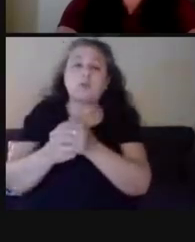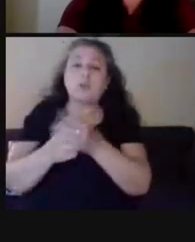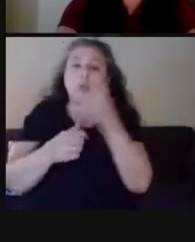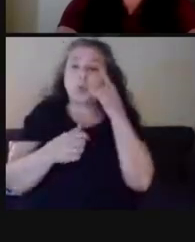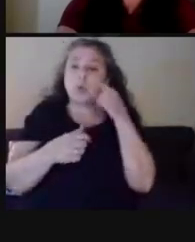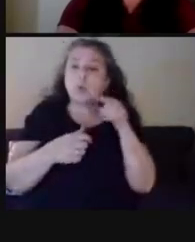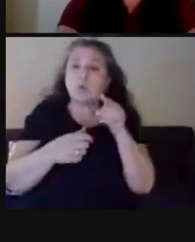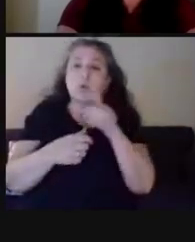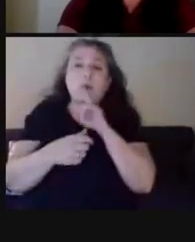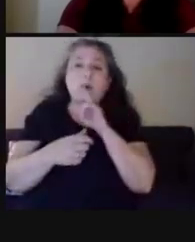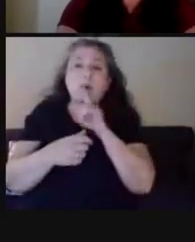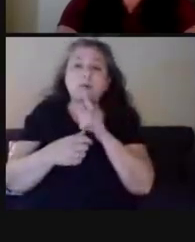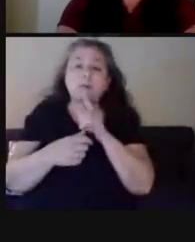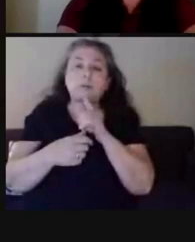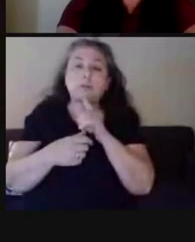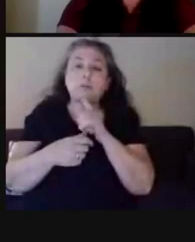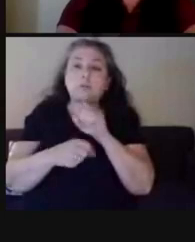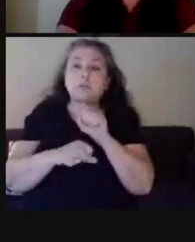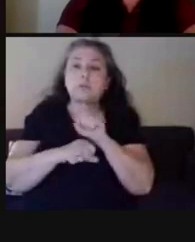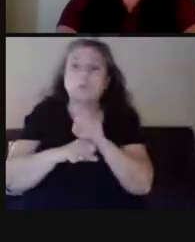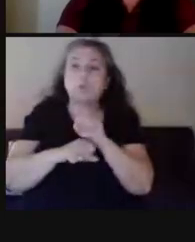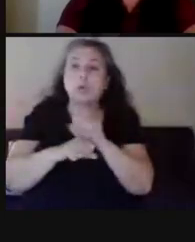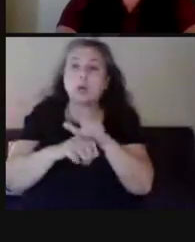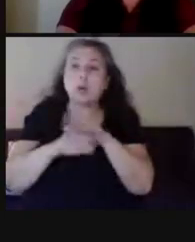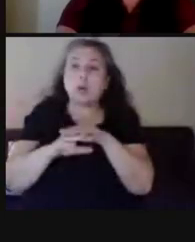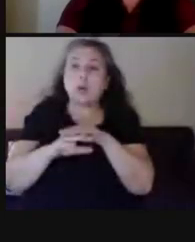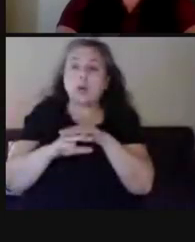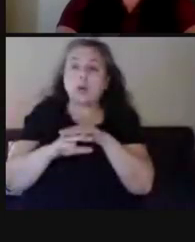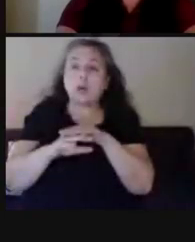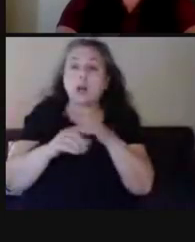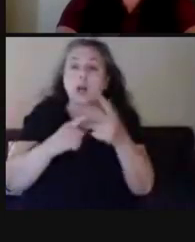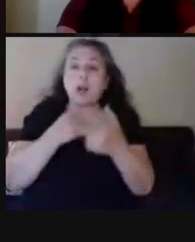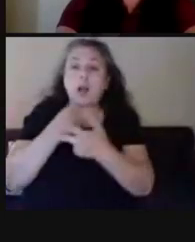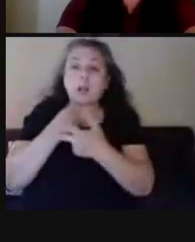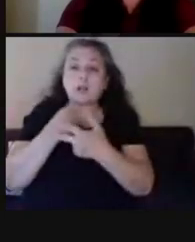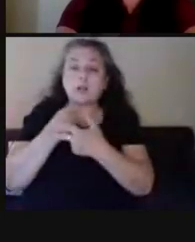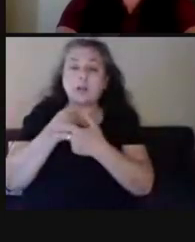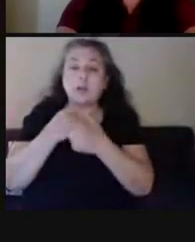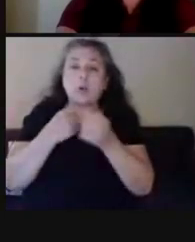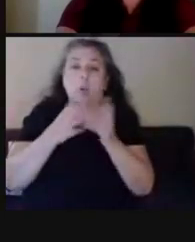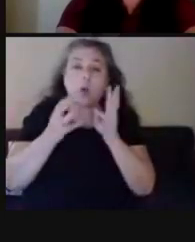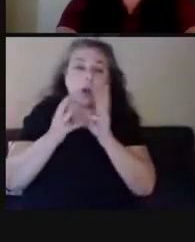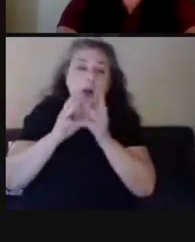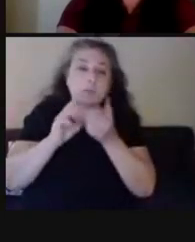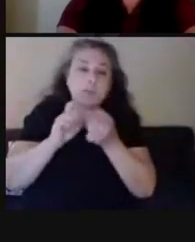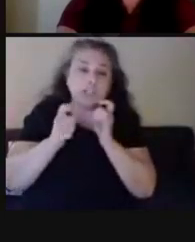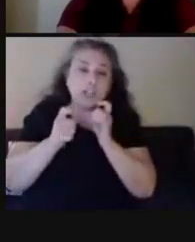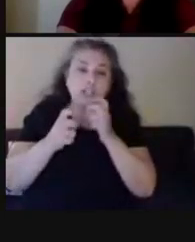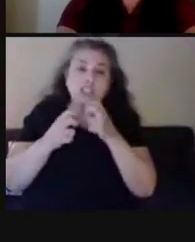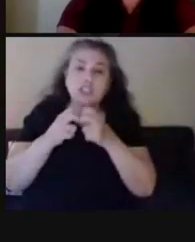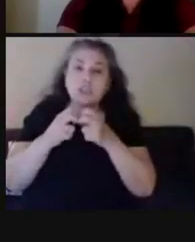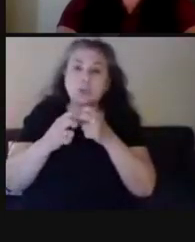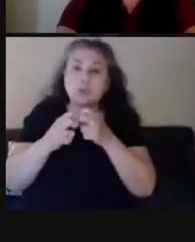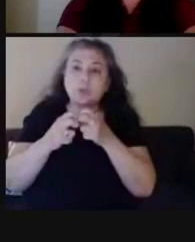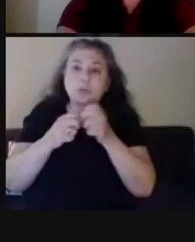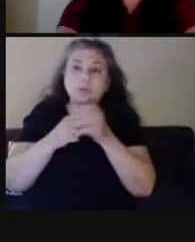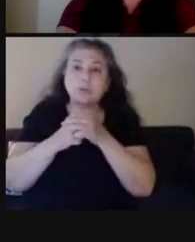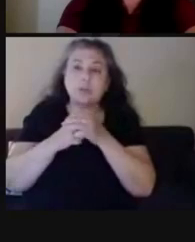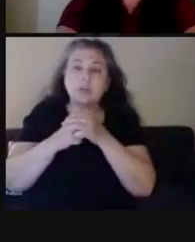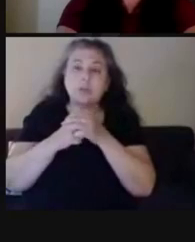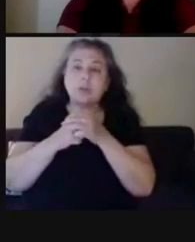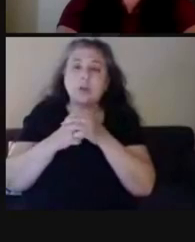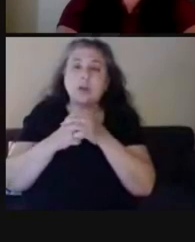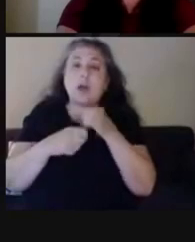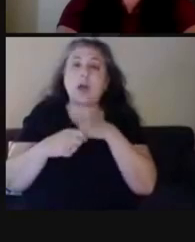you who are working on conservation or climate change issues, I thank